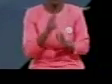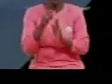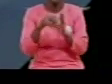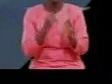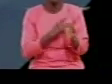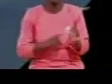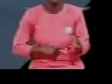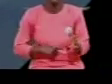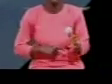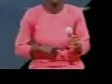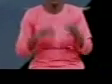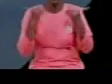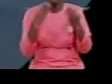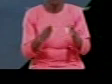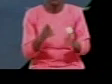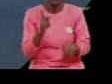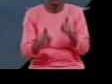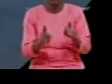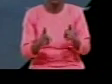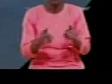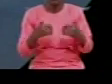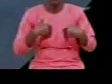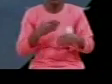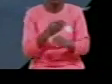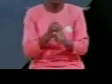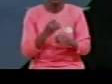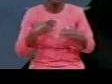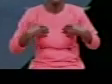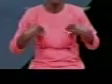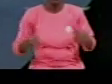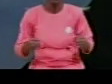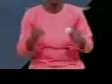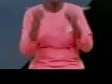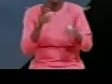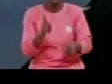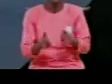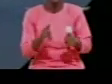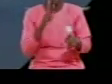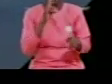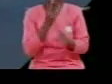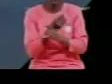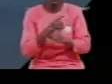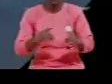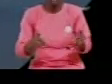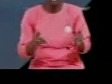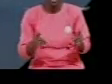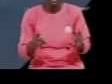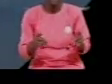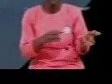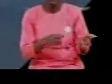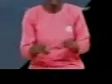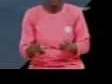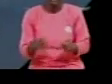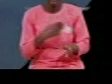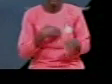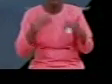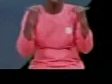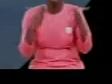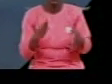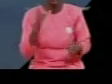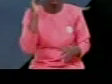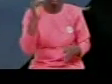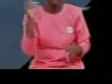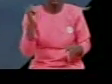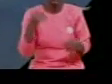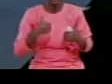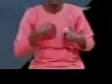people have been healed. Many people have been delivered. And many testimonies have been